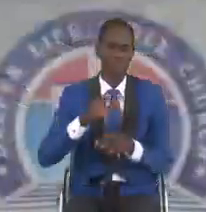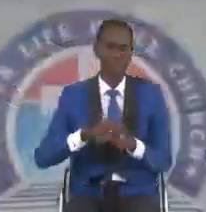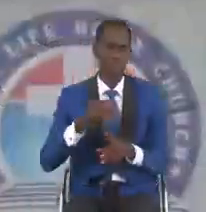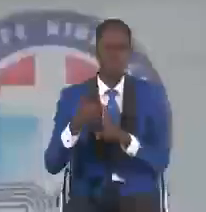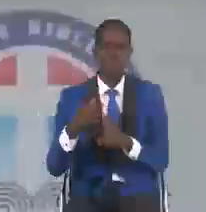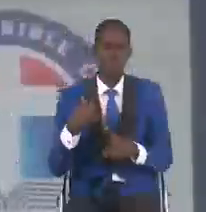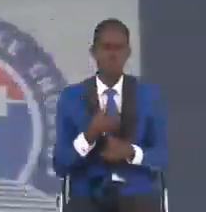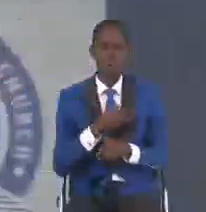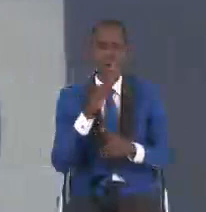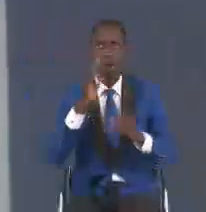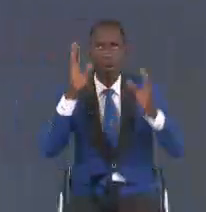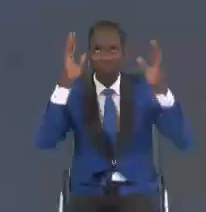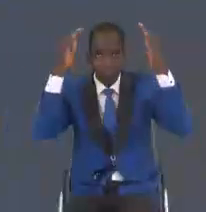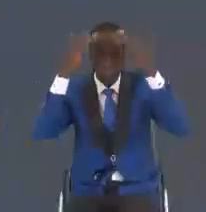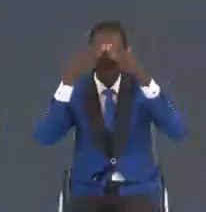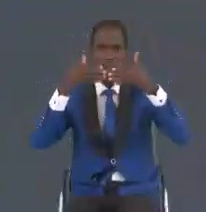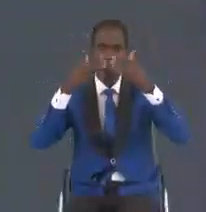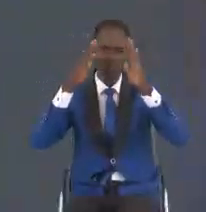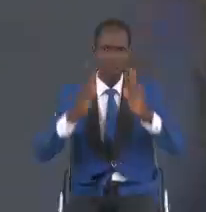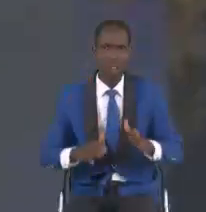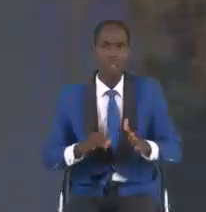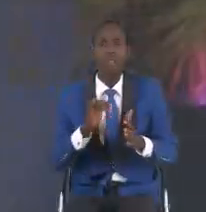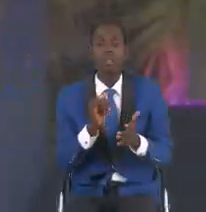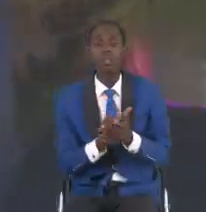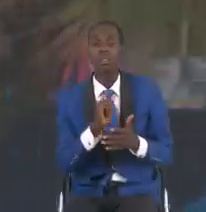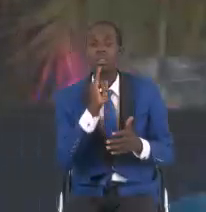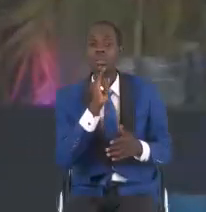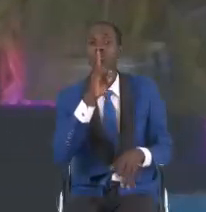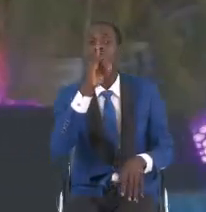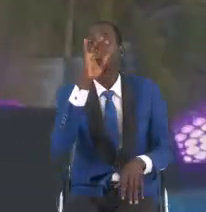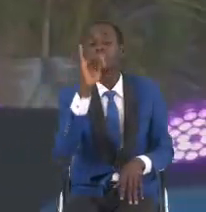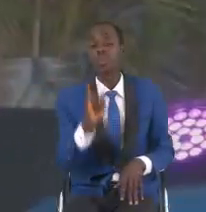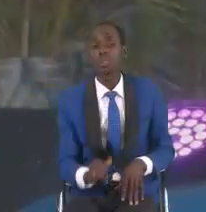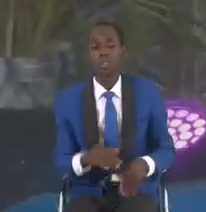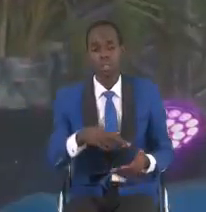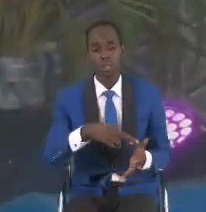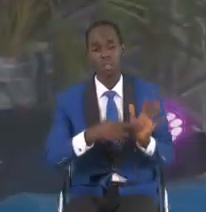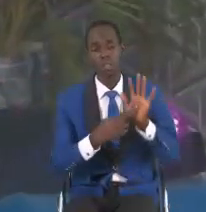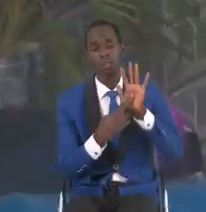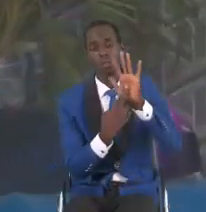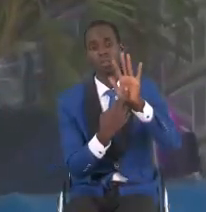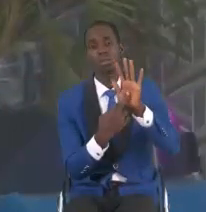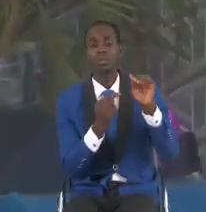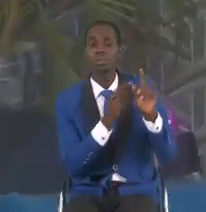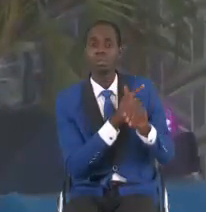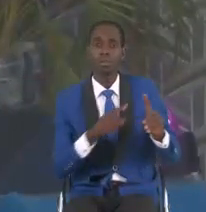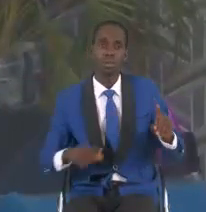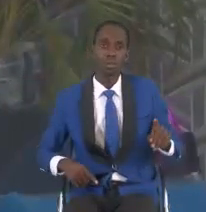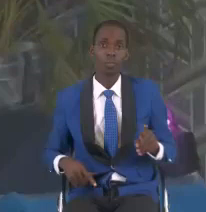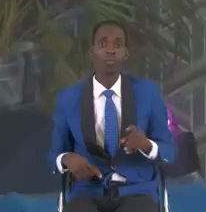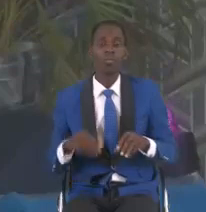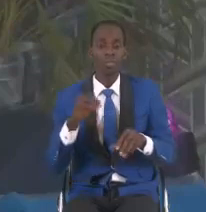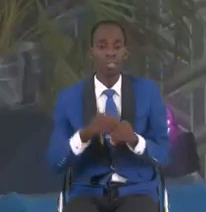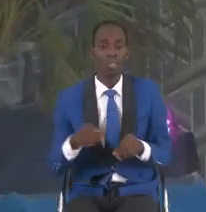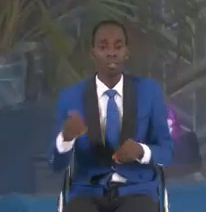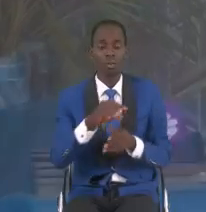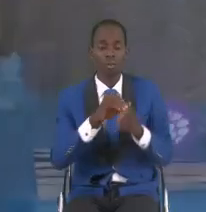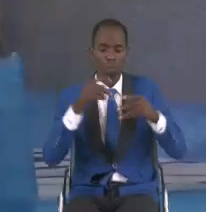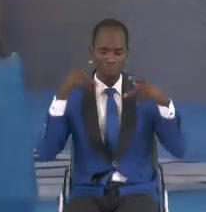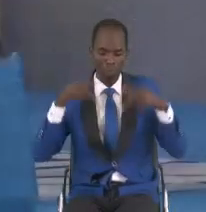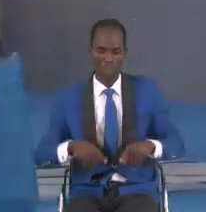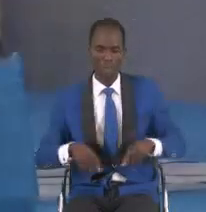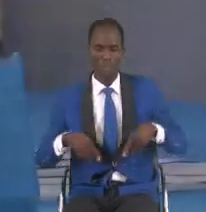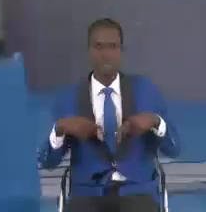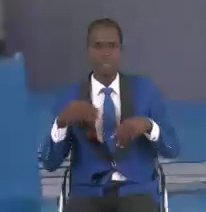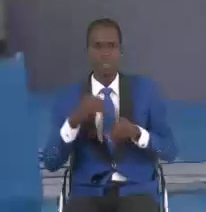we're this and that, that is actually representing the Lord in their personal lives, in their